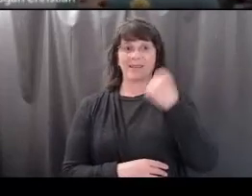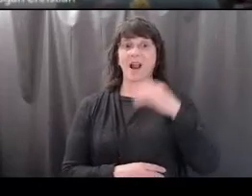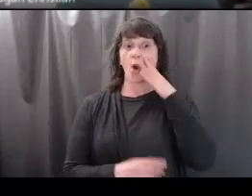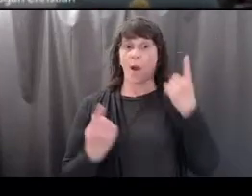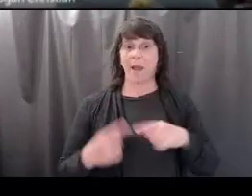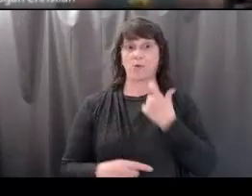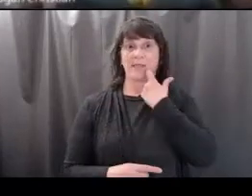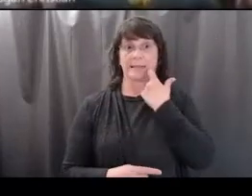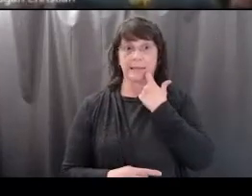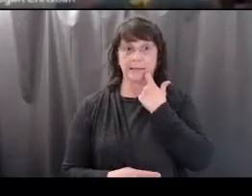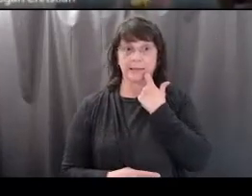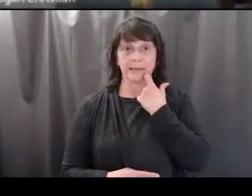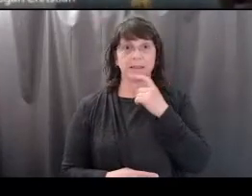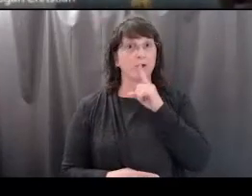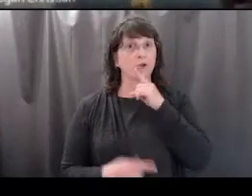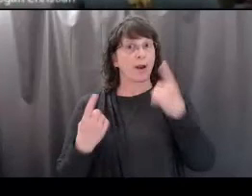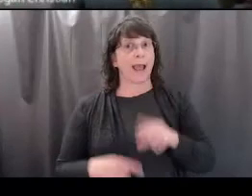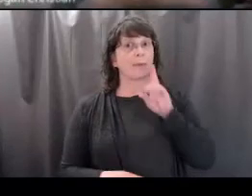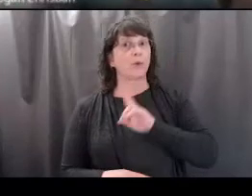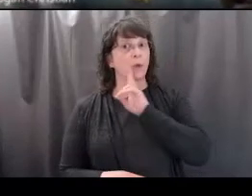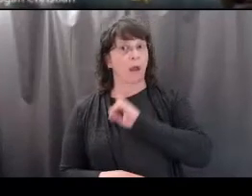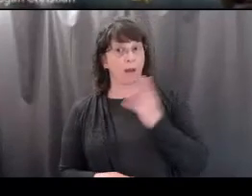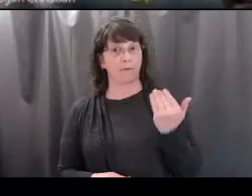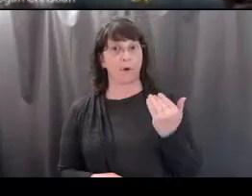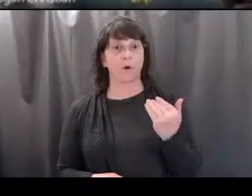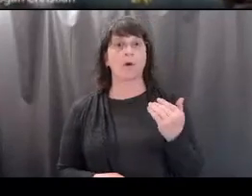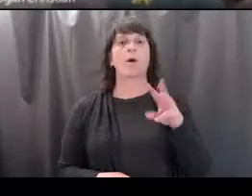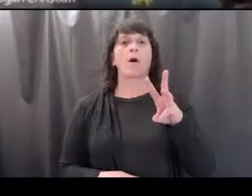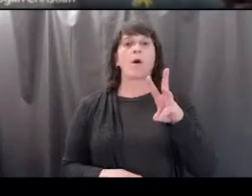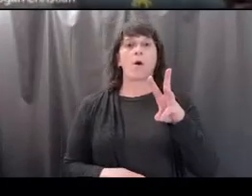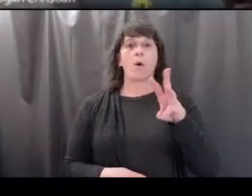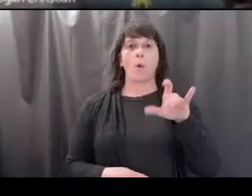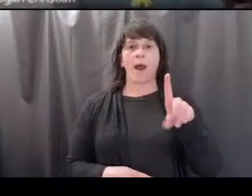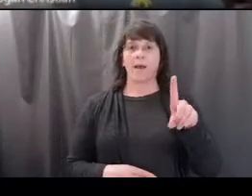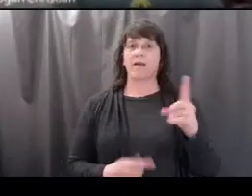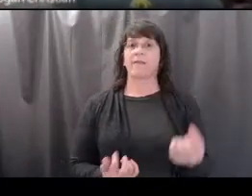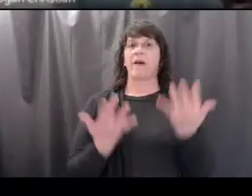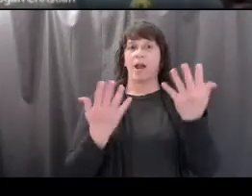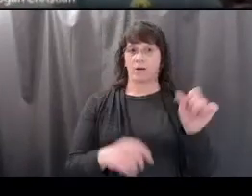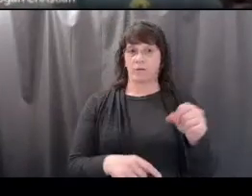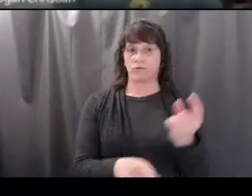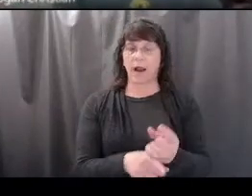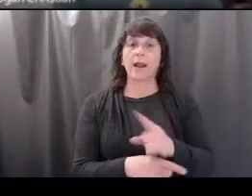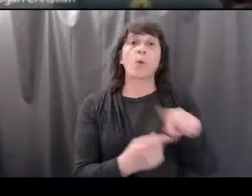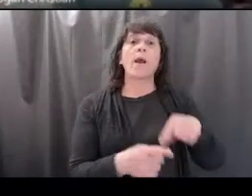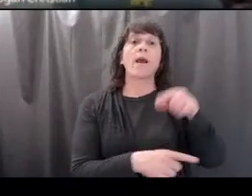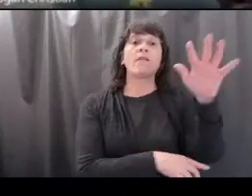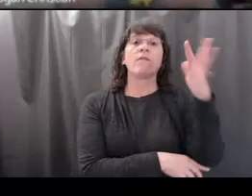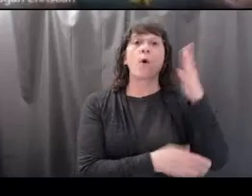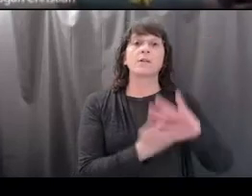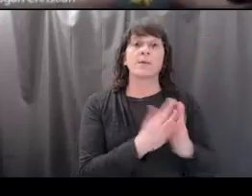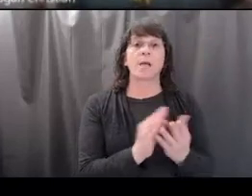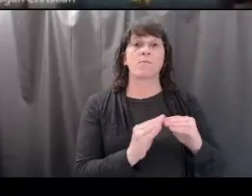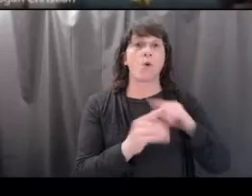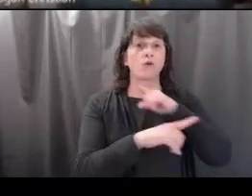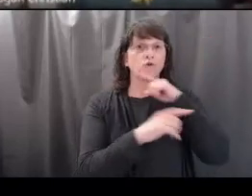happened there recently. It's definitely happened in Utah. Wildfires. So when the forests dry up, it's more